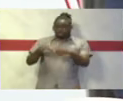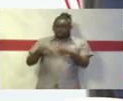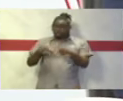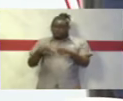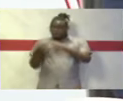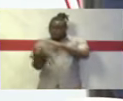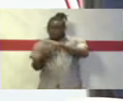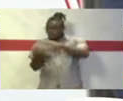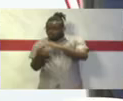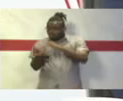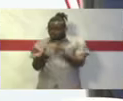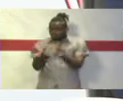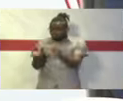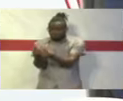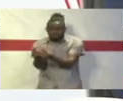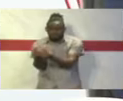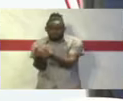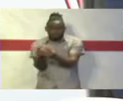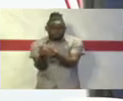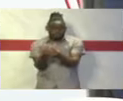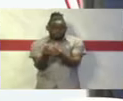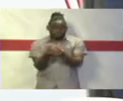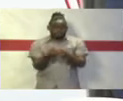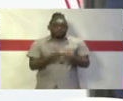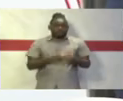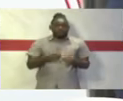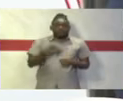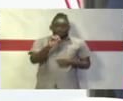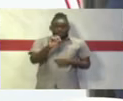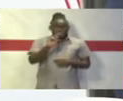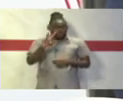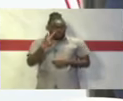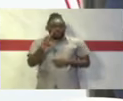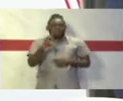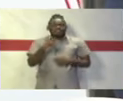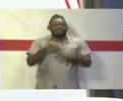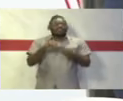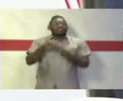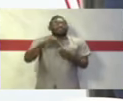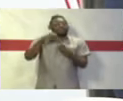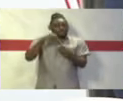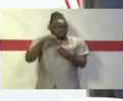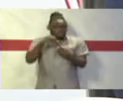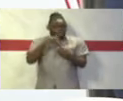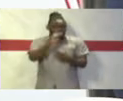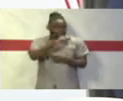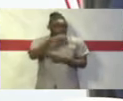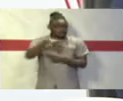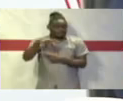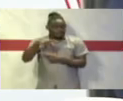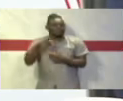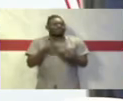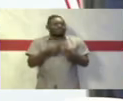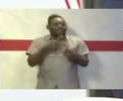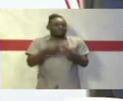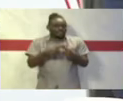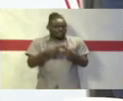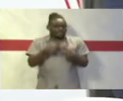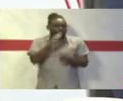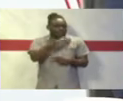you enter your SpO2 readings into the app, and the app then would signal to us if